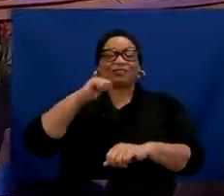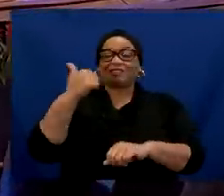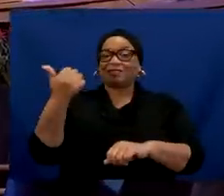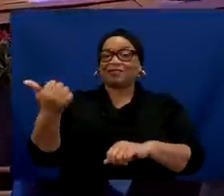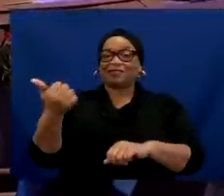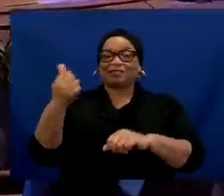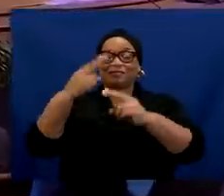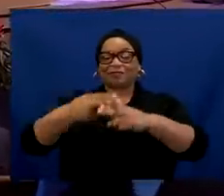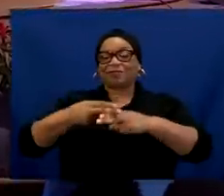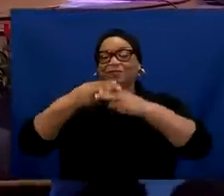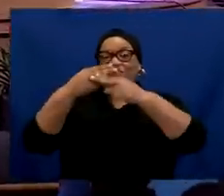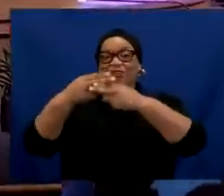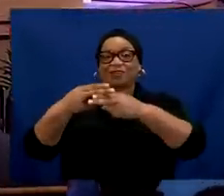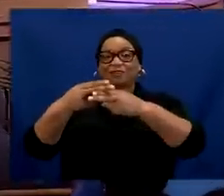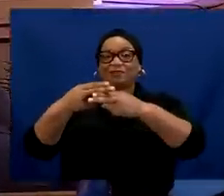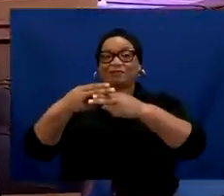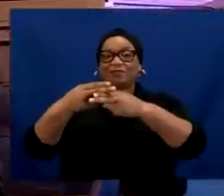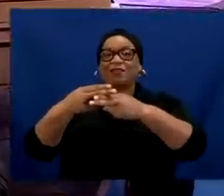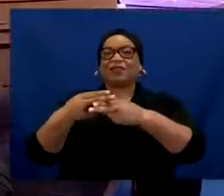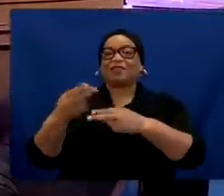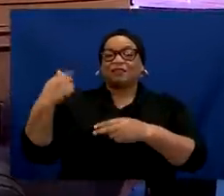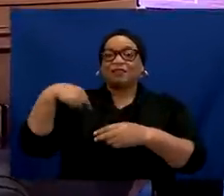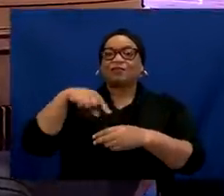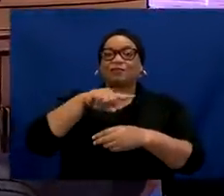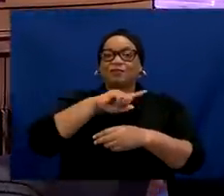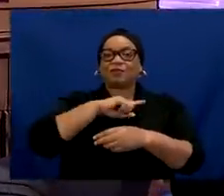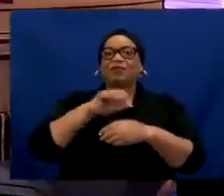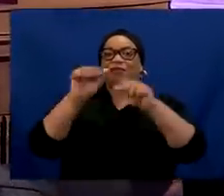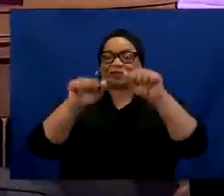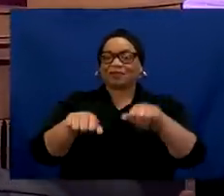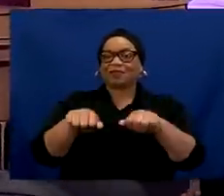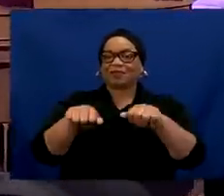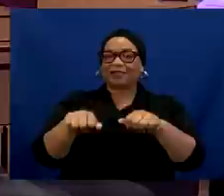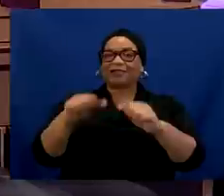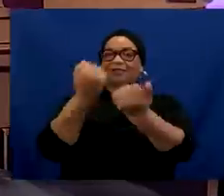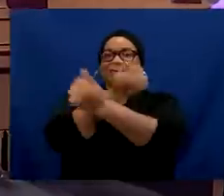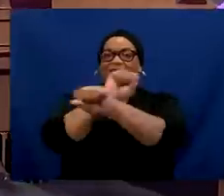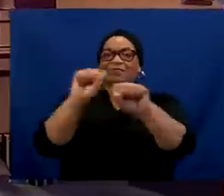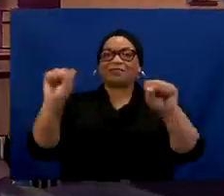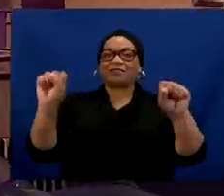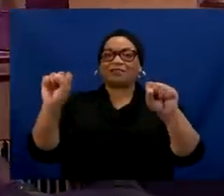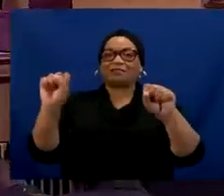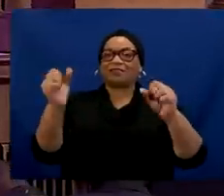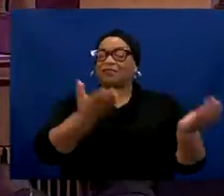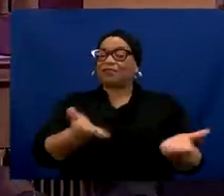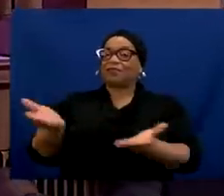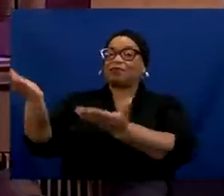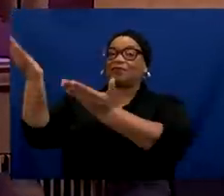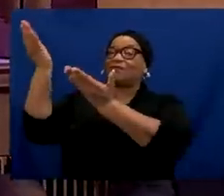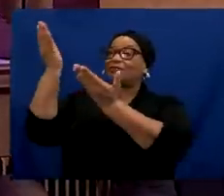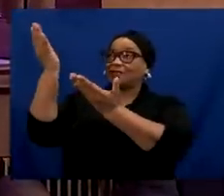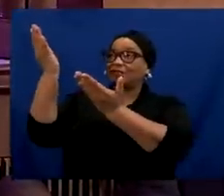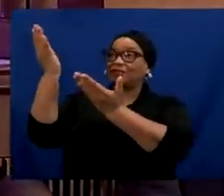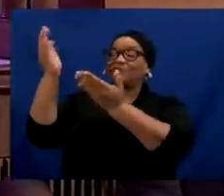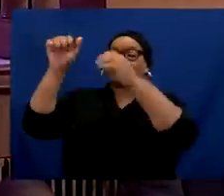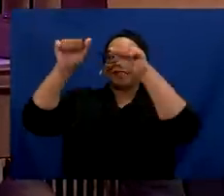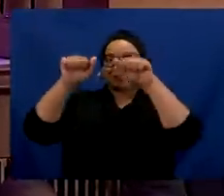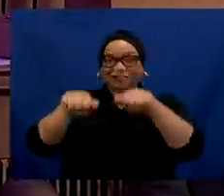given amongst men whereby which we must be saved. So now unto him who is able to